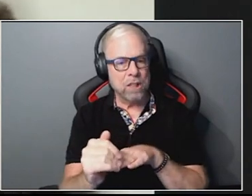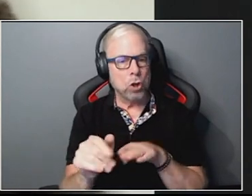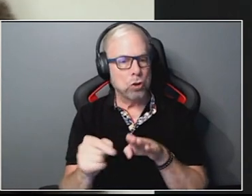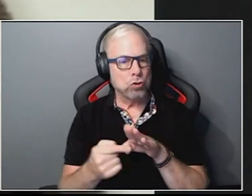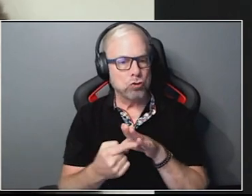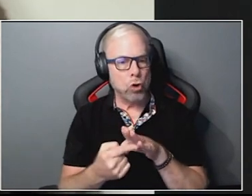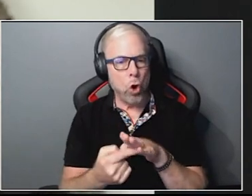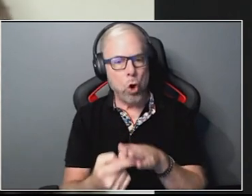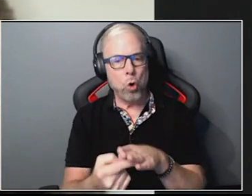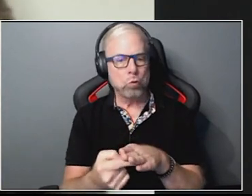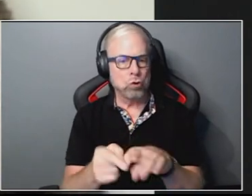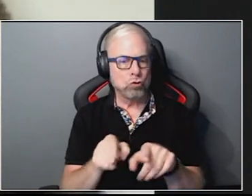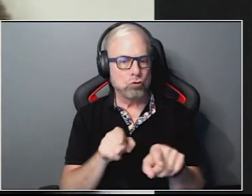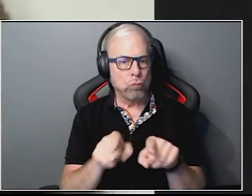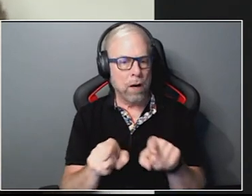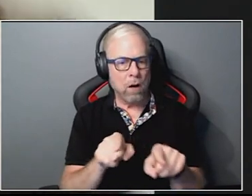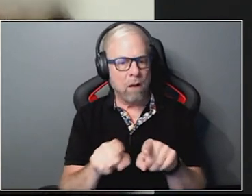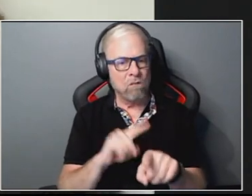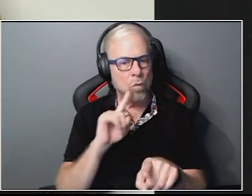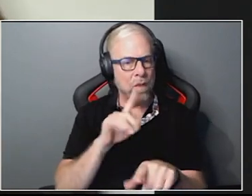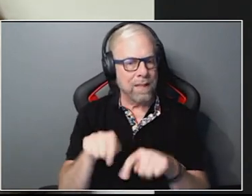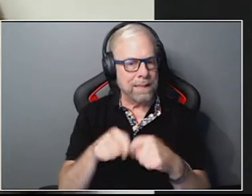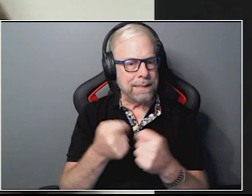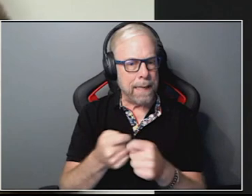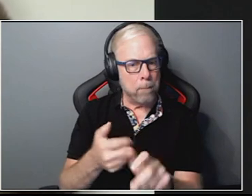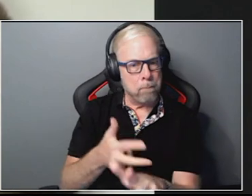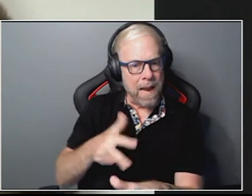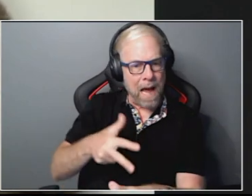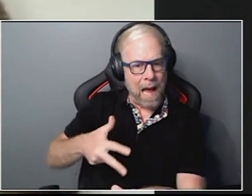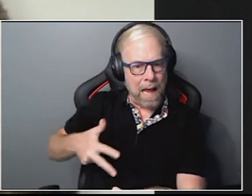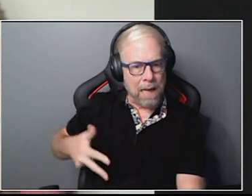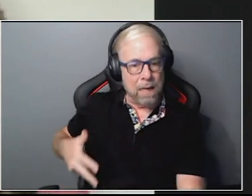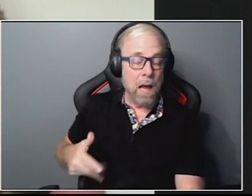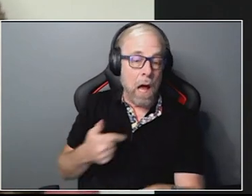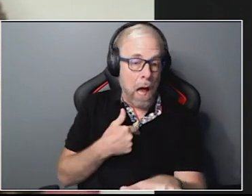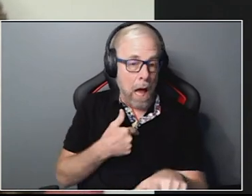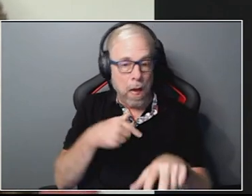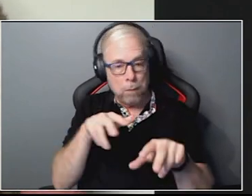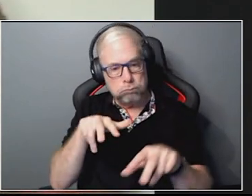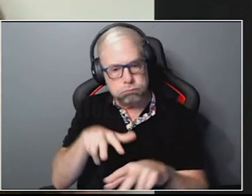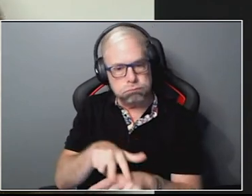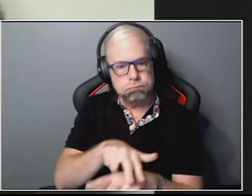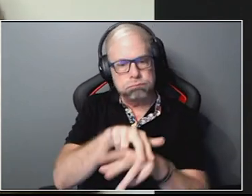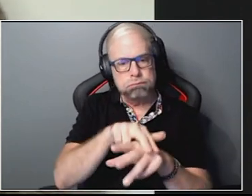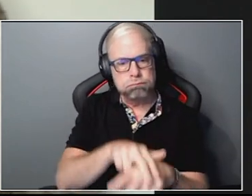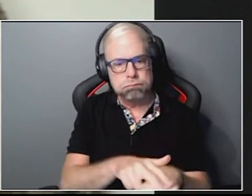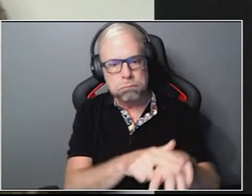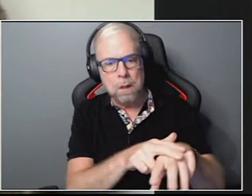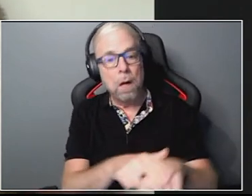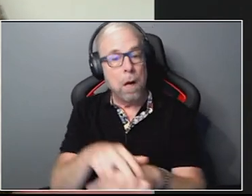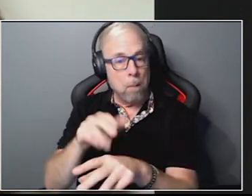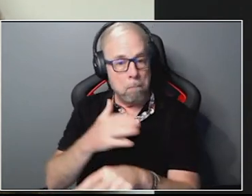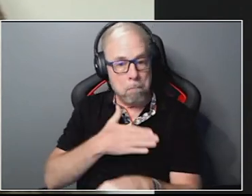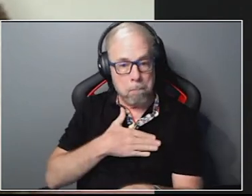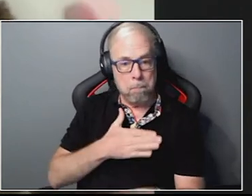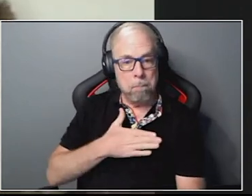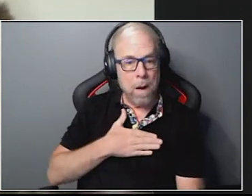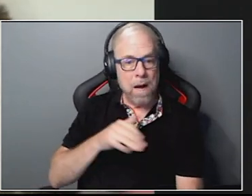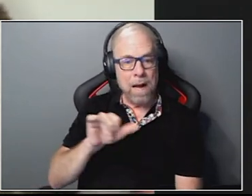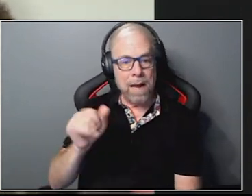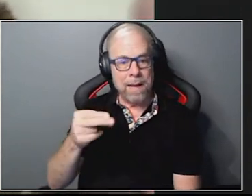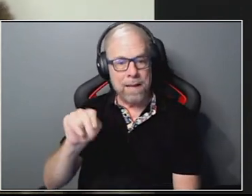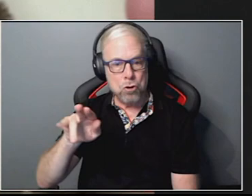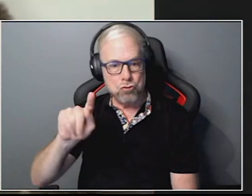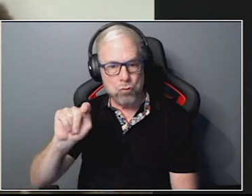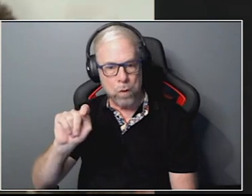to for the rest of the team. So there I am taking off, and my Inuit and I get on a lead. Now,